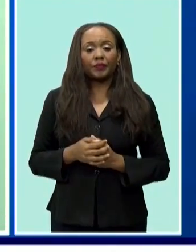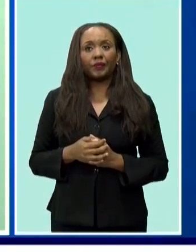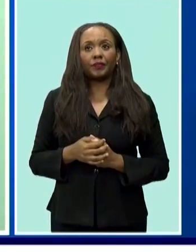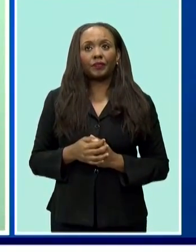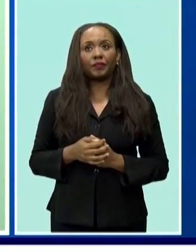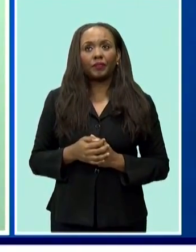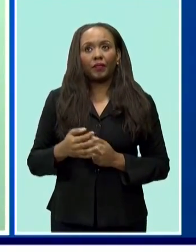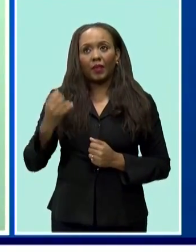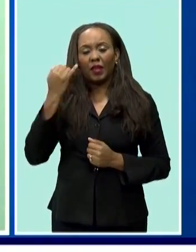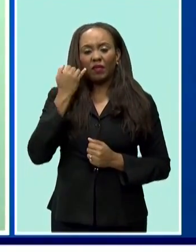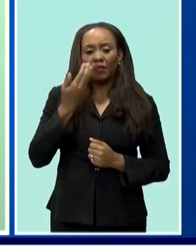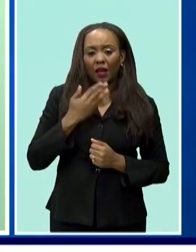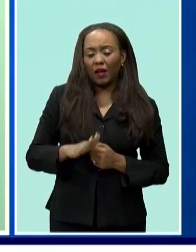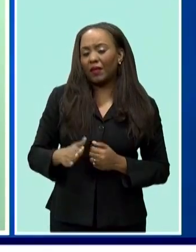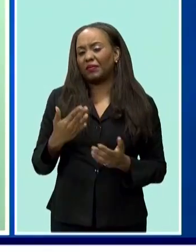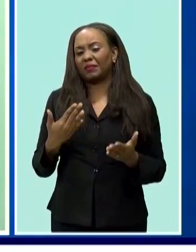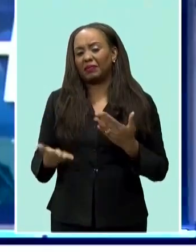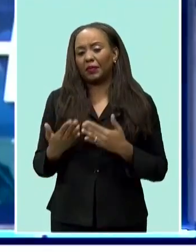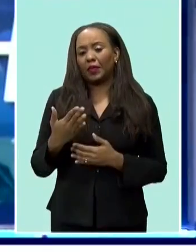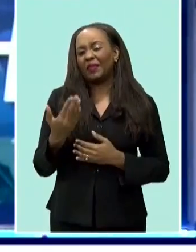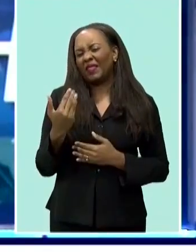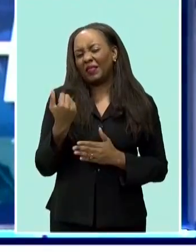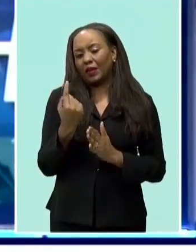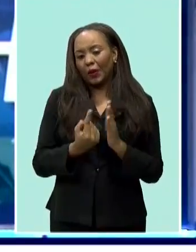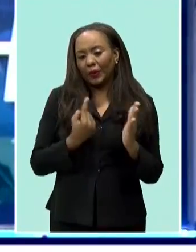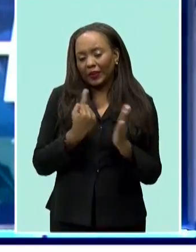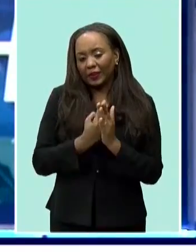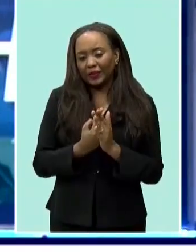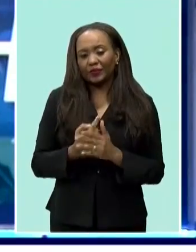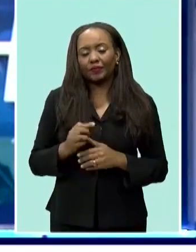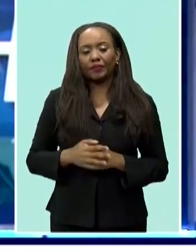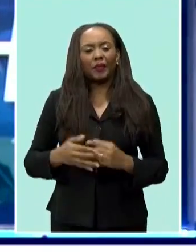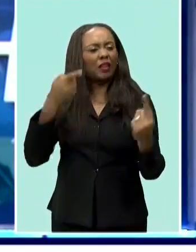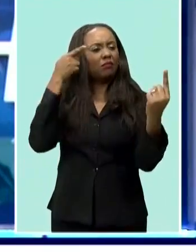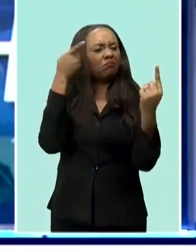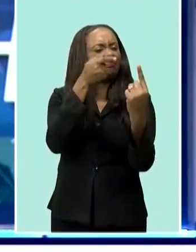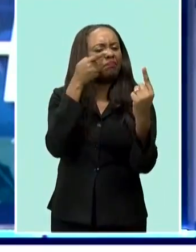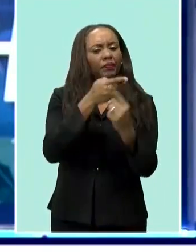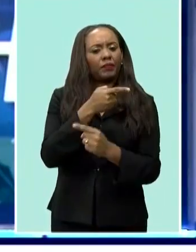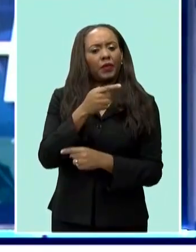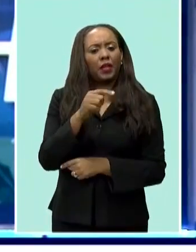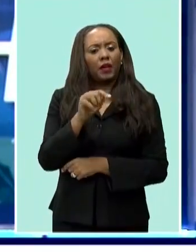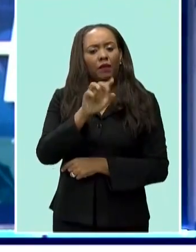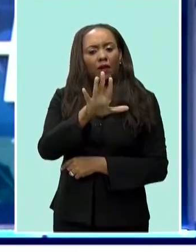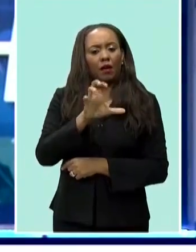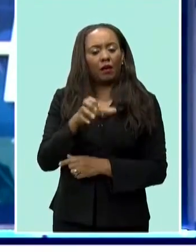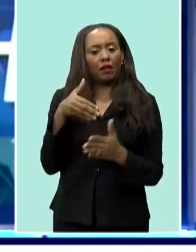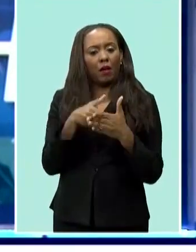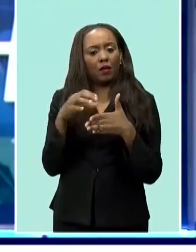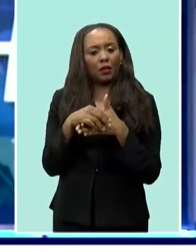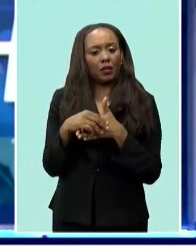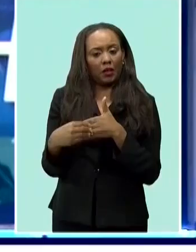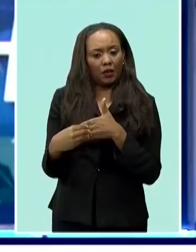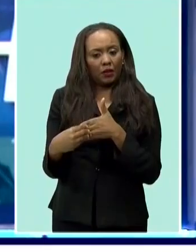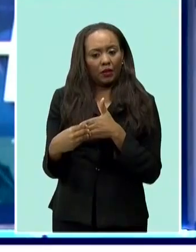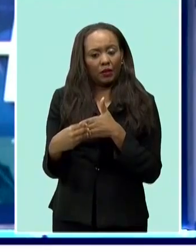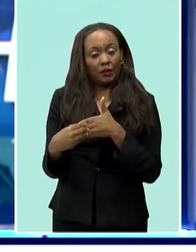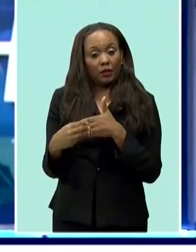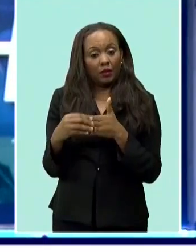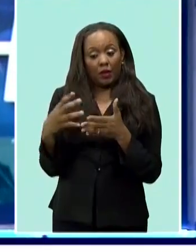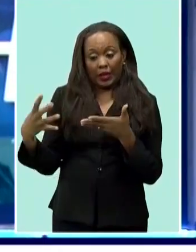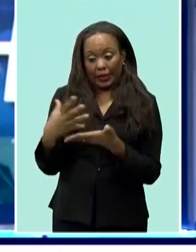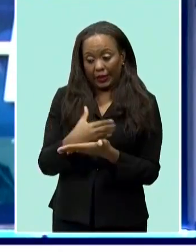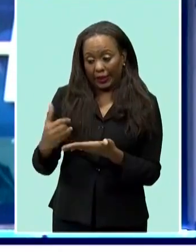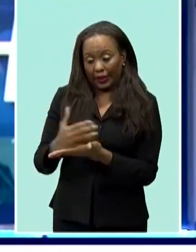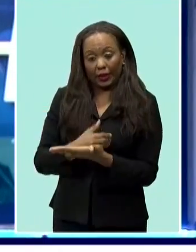Bad conditions, we're looking at 15 hours. Well, a target of $500,000 has been set for the undertaking, with those proceeds going